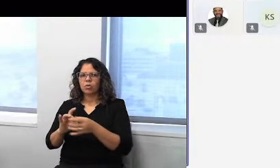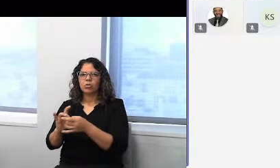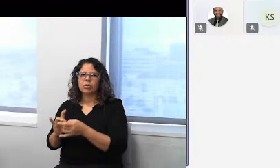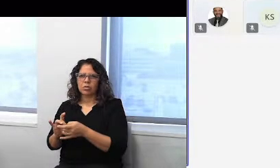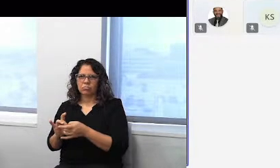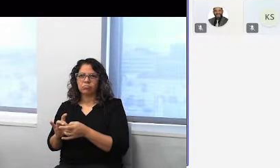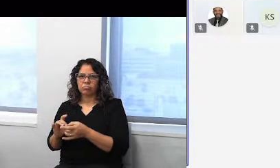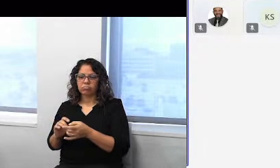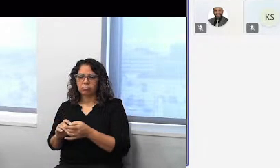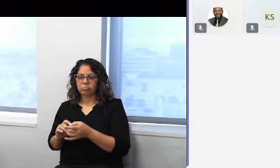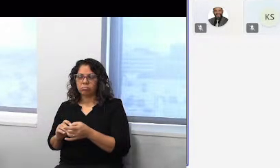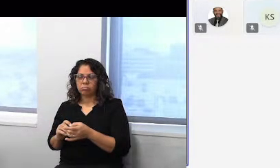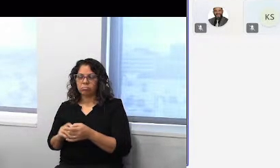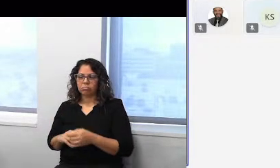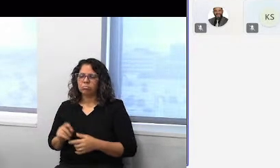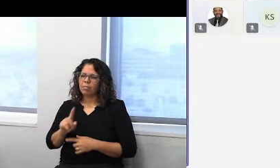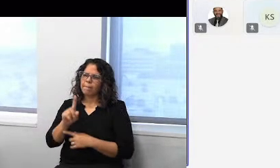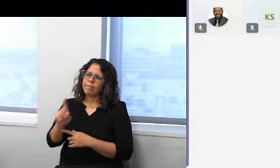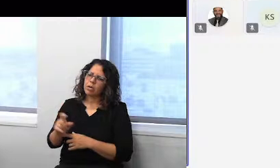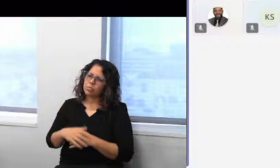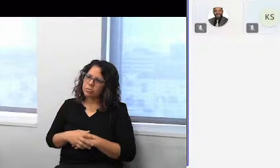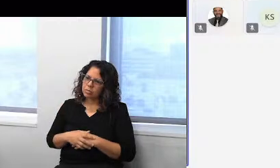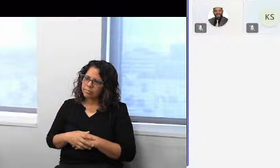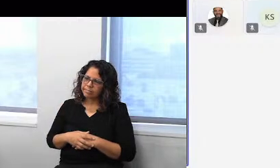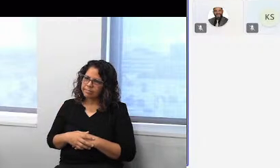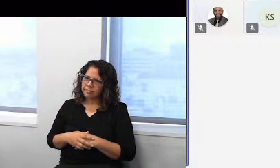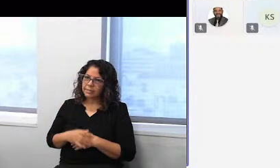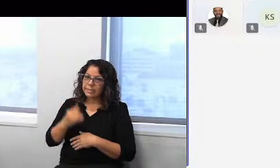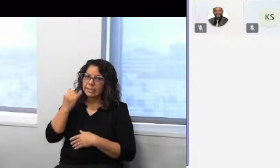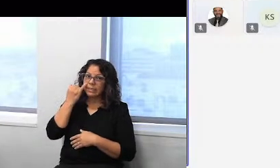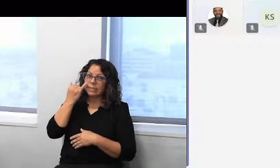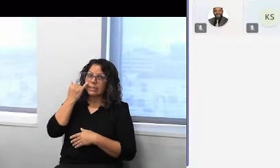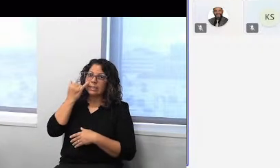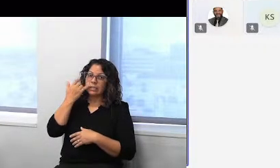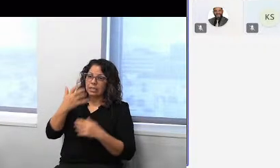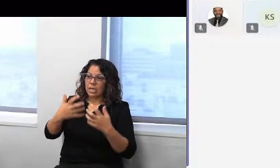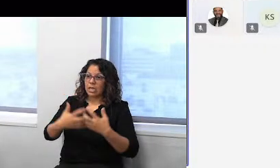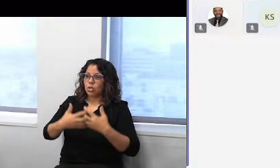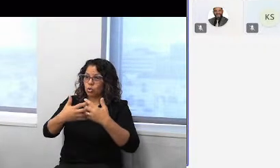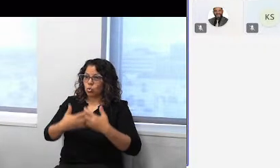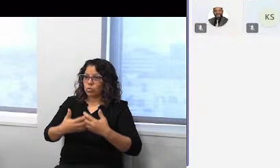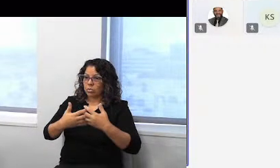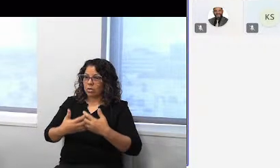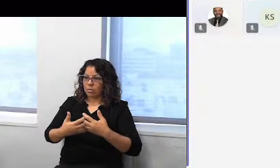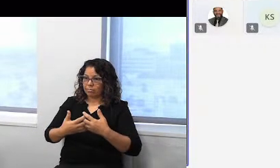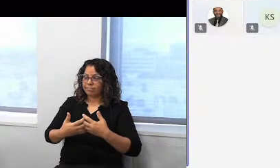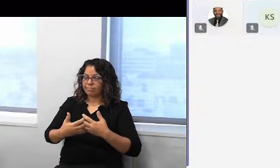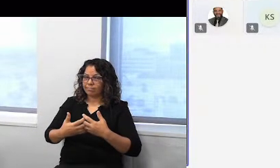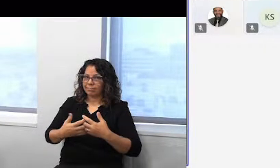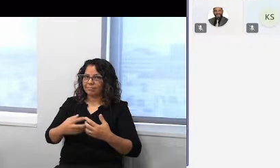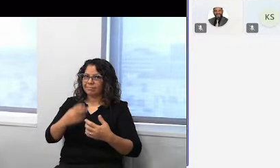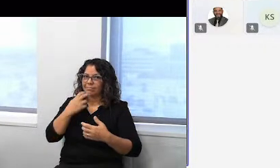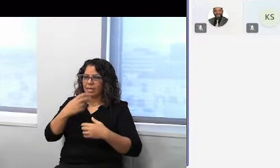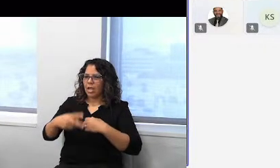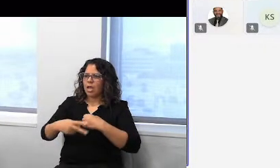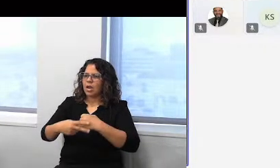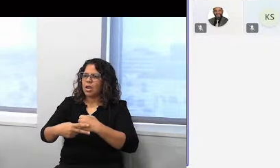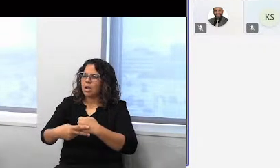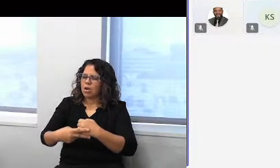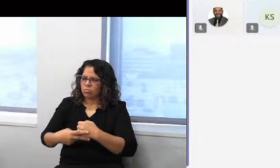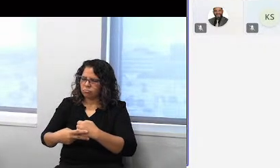does utility scale storage, standalone or co-located with a PV